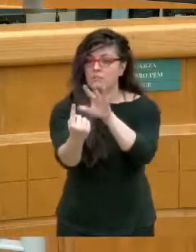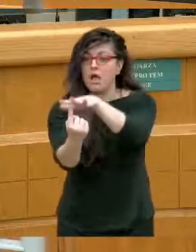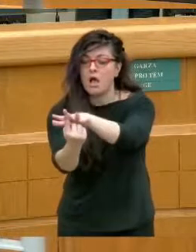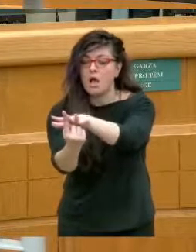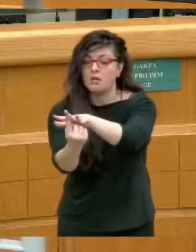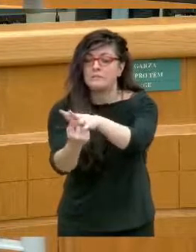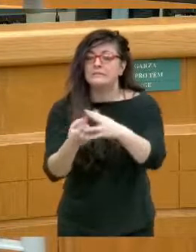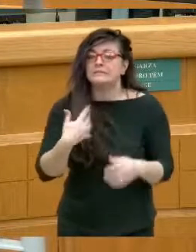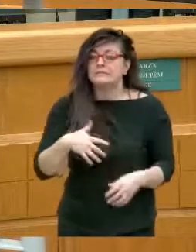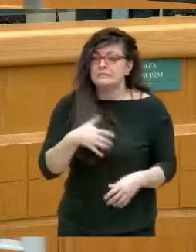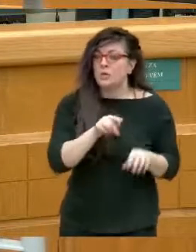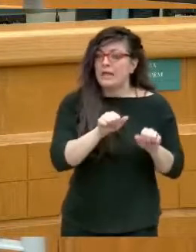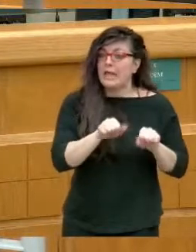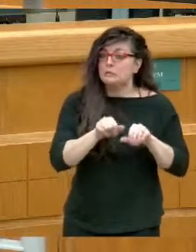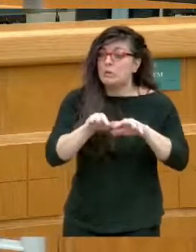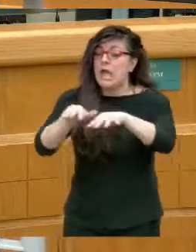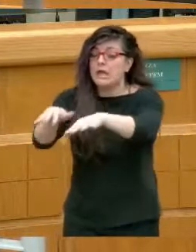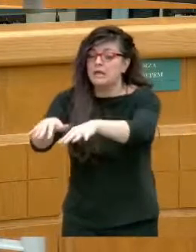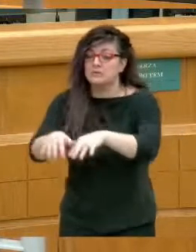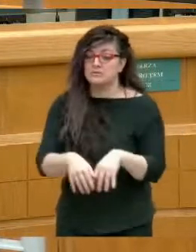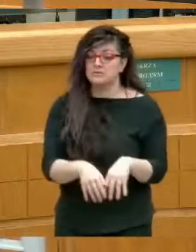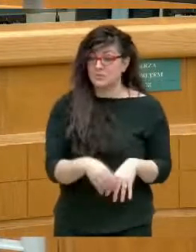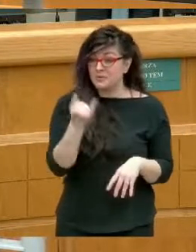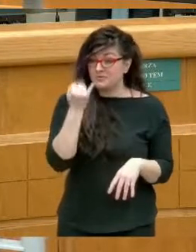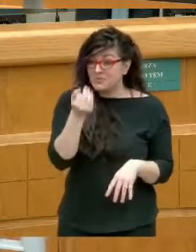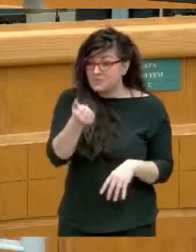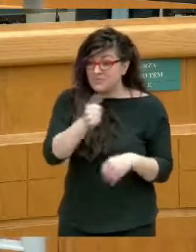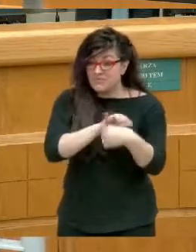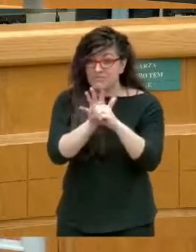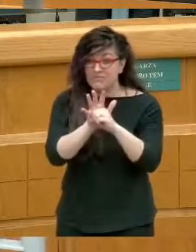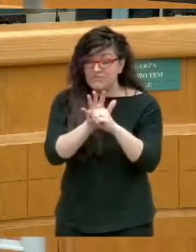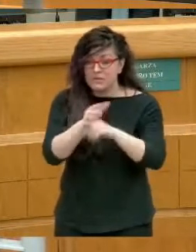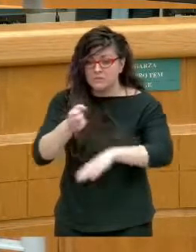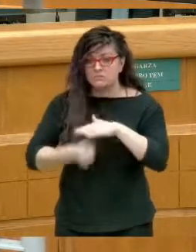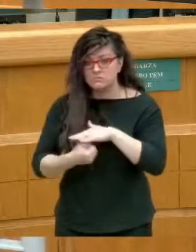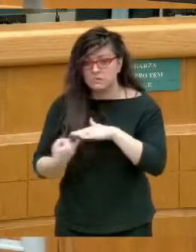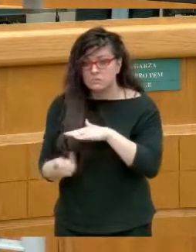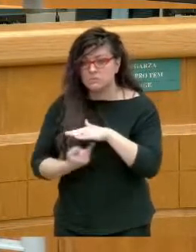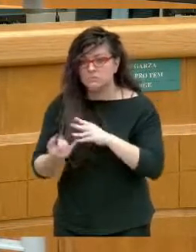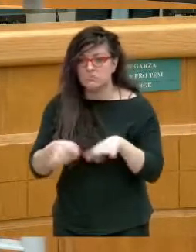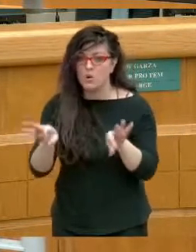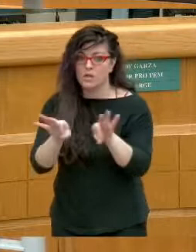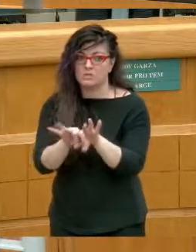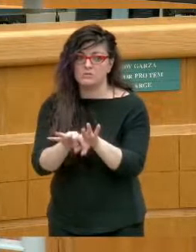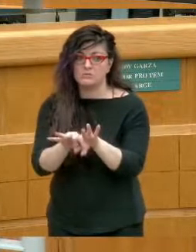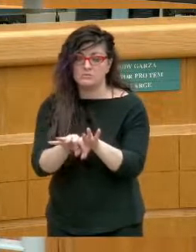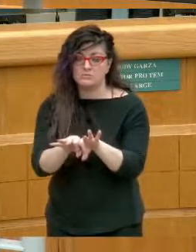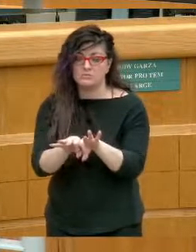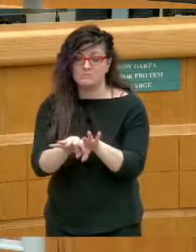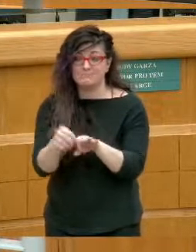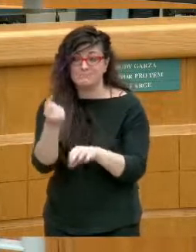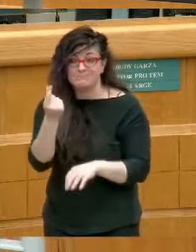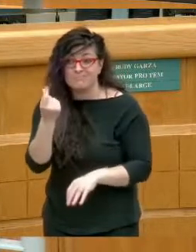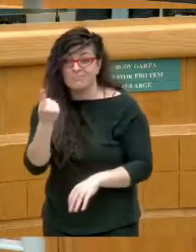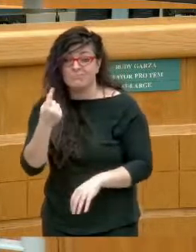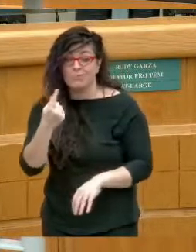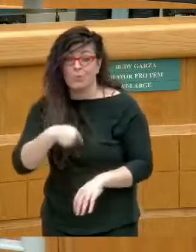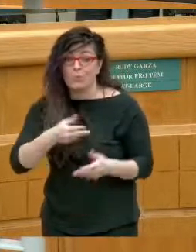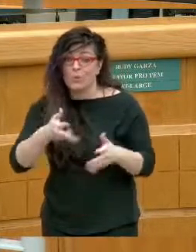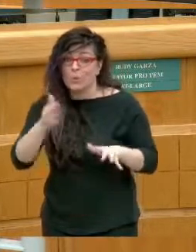stay away from the general population. But this week alone, we know some folks haven't done that in Corpus Christi, as evidenced by some of our police officers being